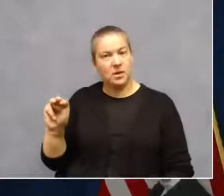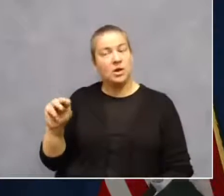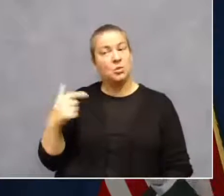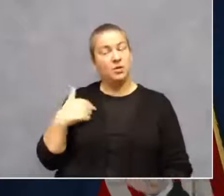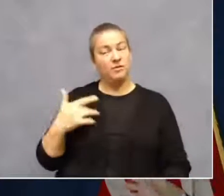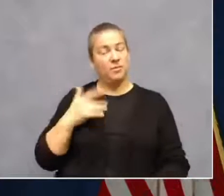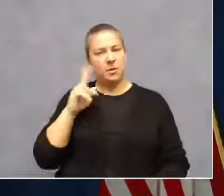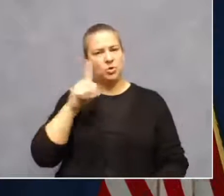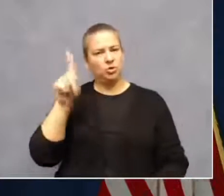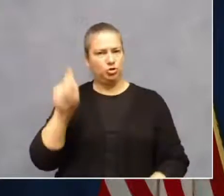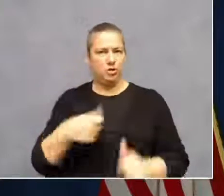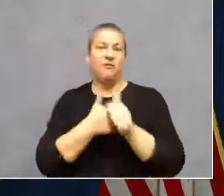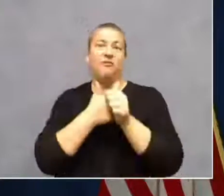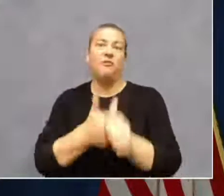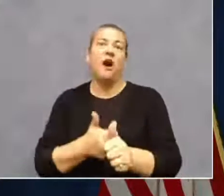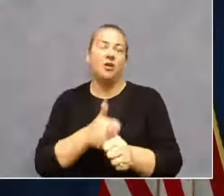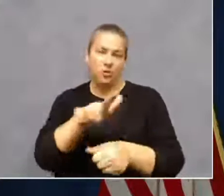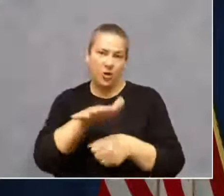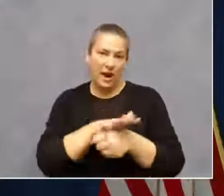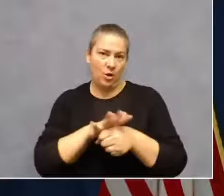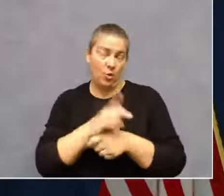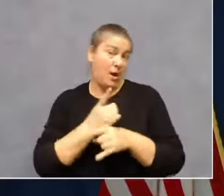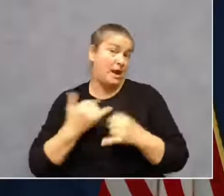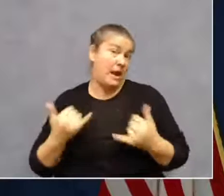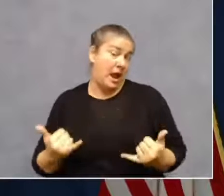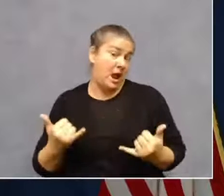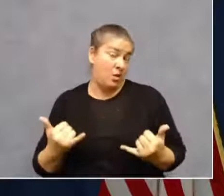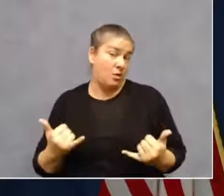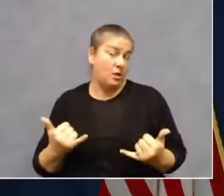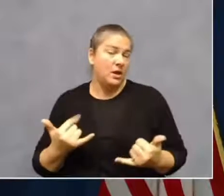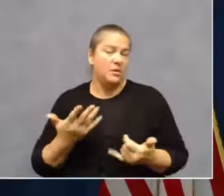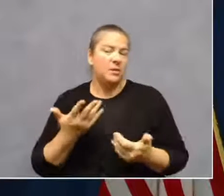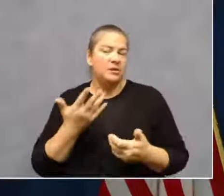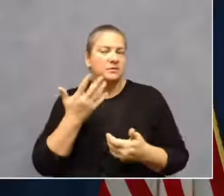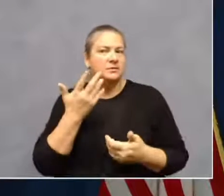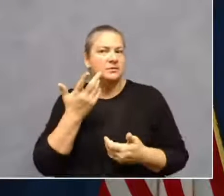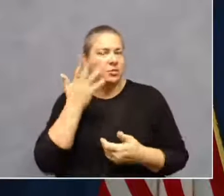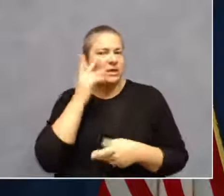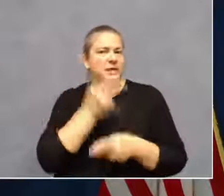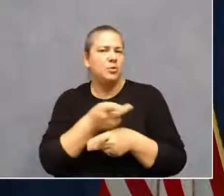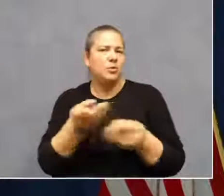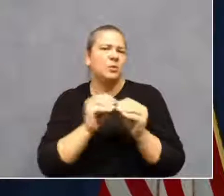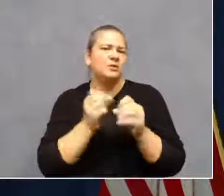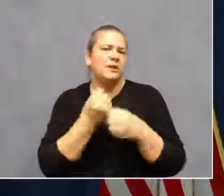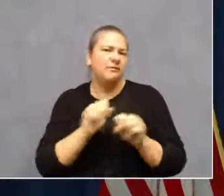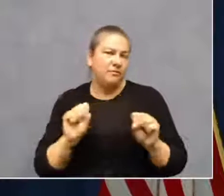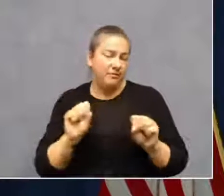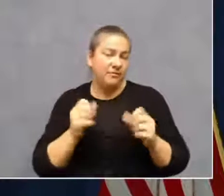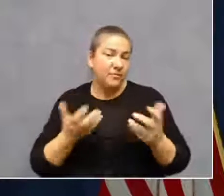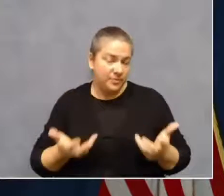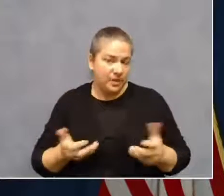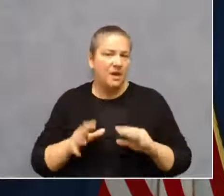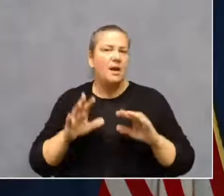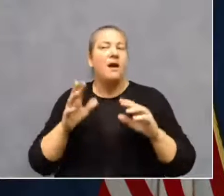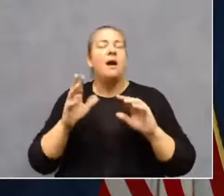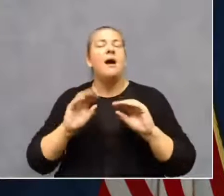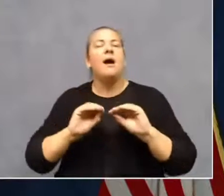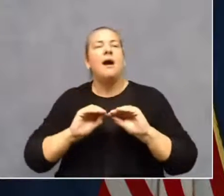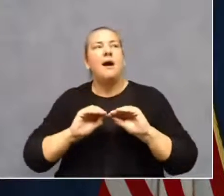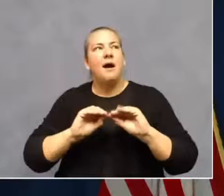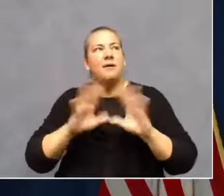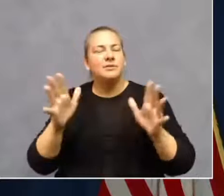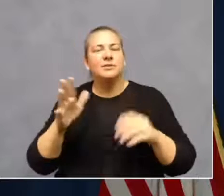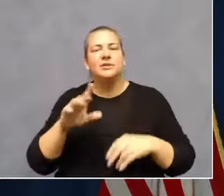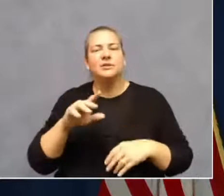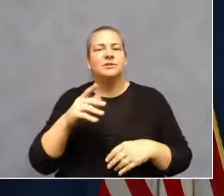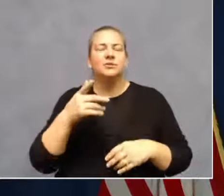them in their areas right now because it keeps you safer. Obviously, it's part of First Amendment speech,